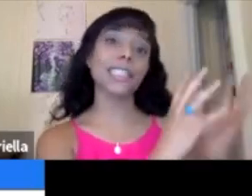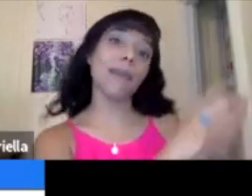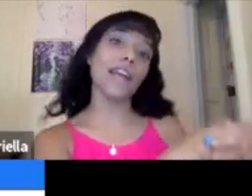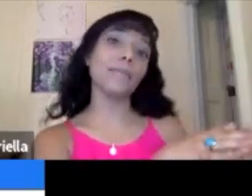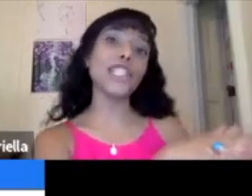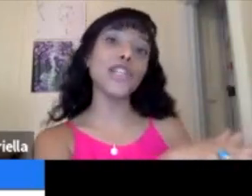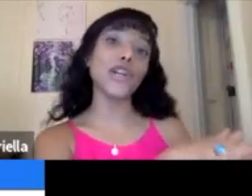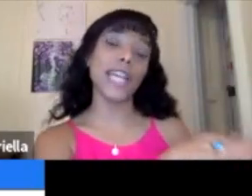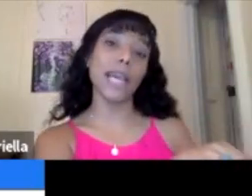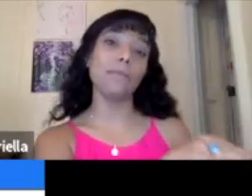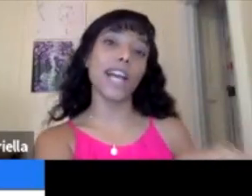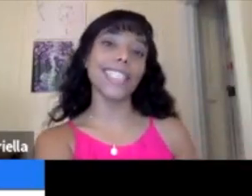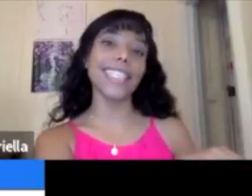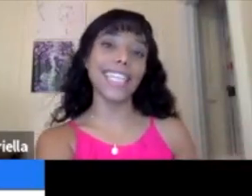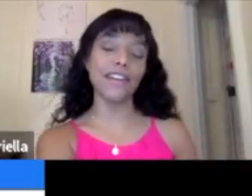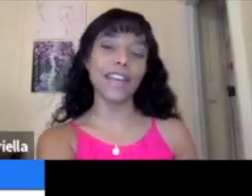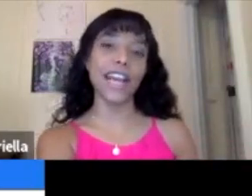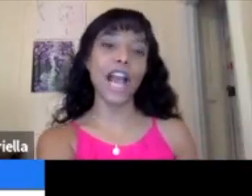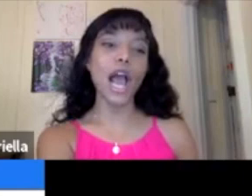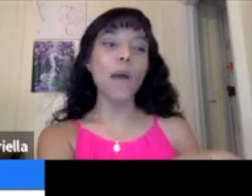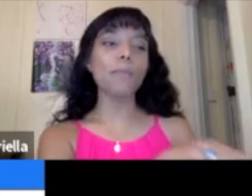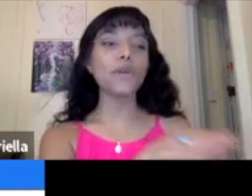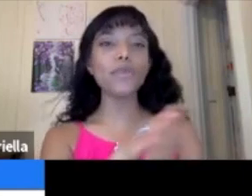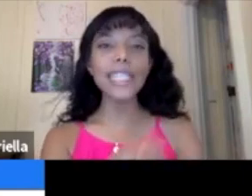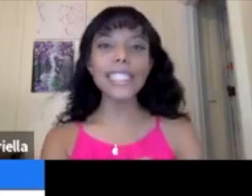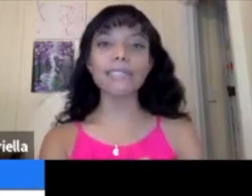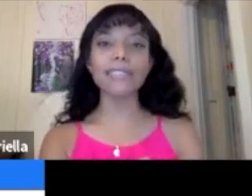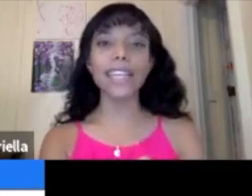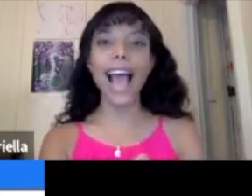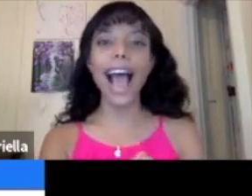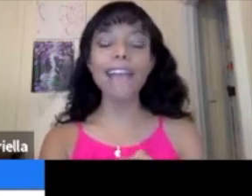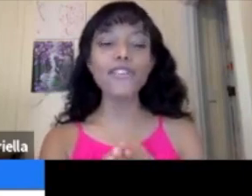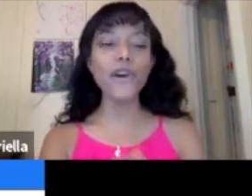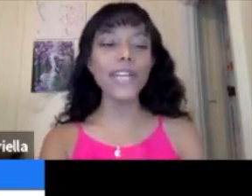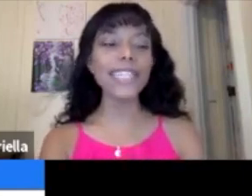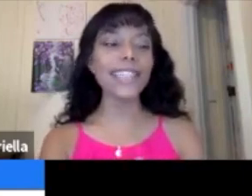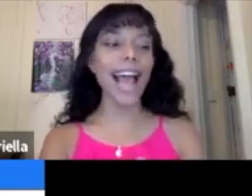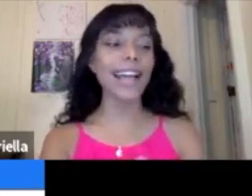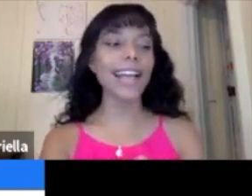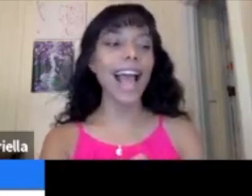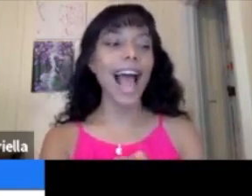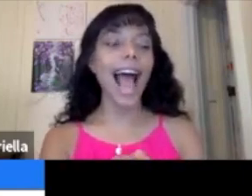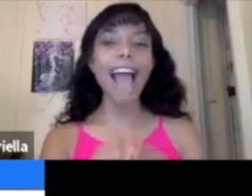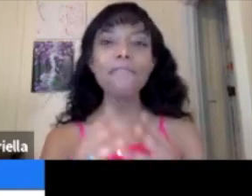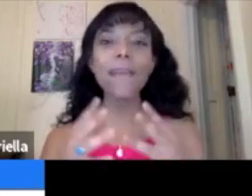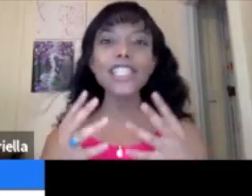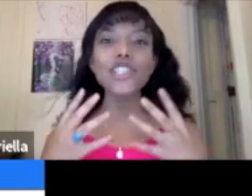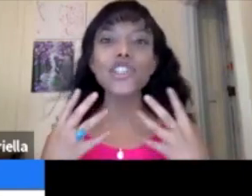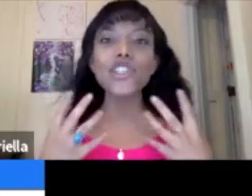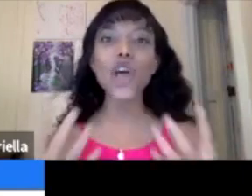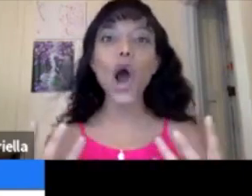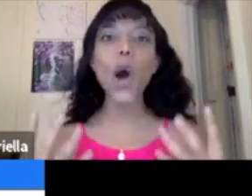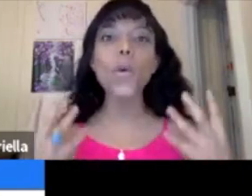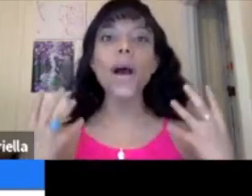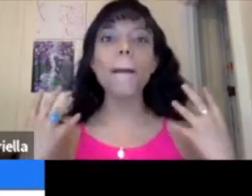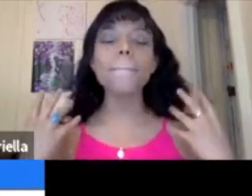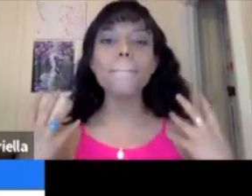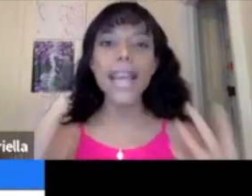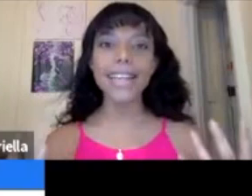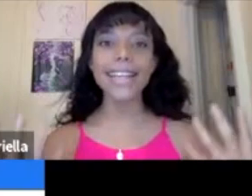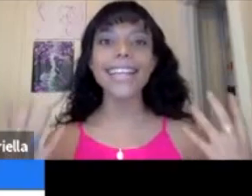really inspire me to create Private Hearing. But recently, I've noticed that I've met